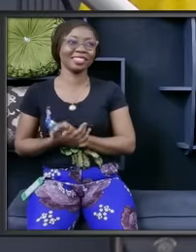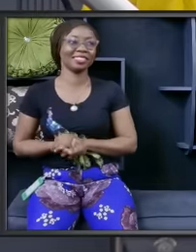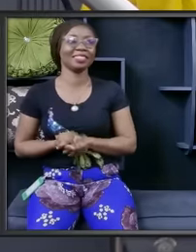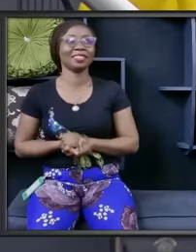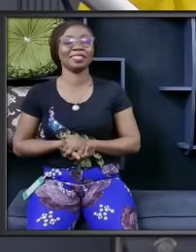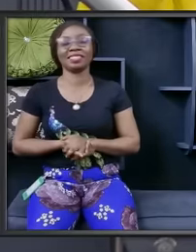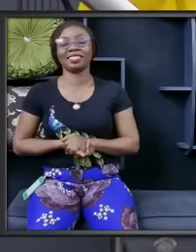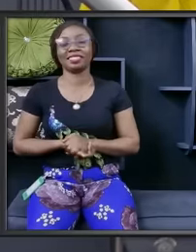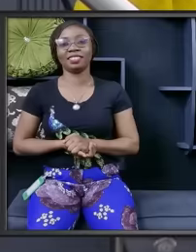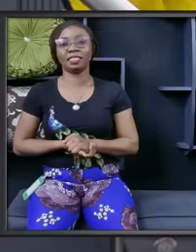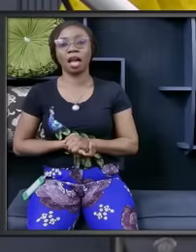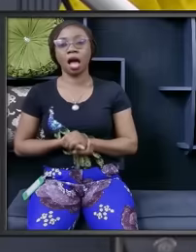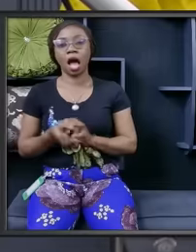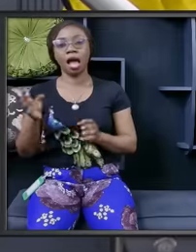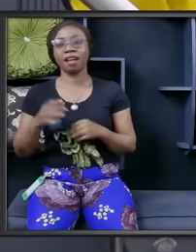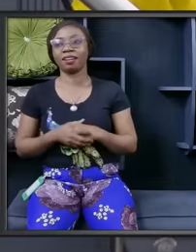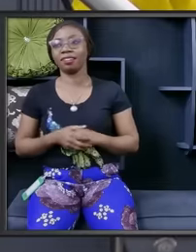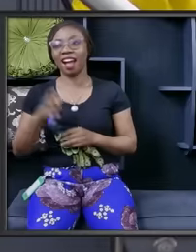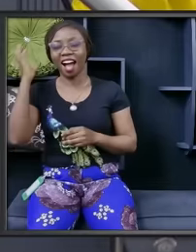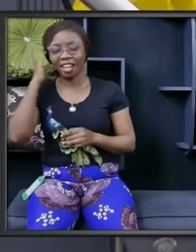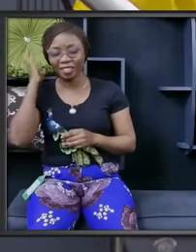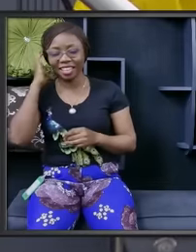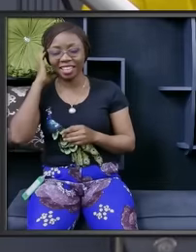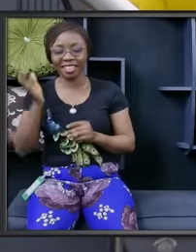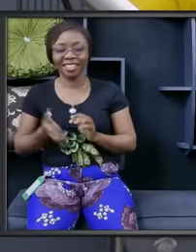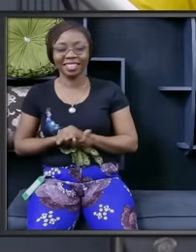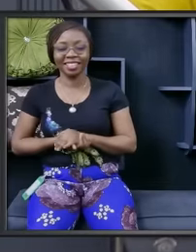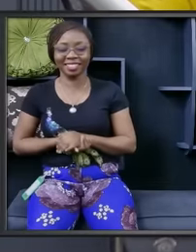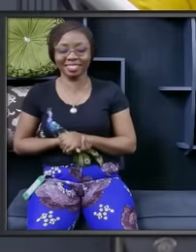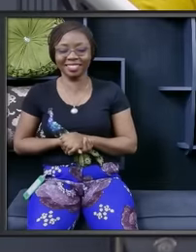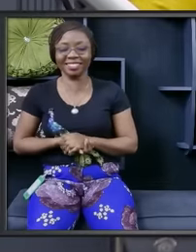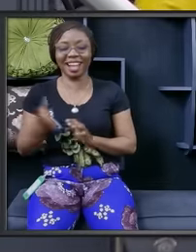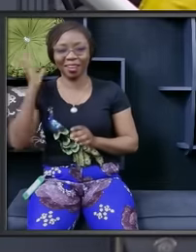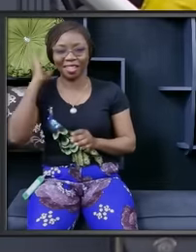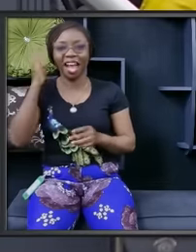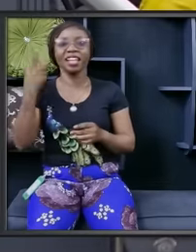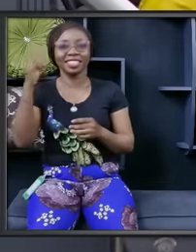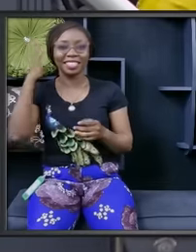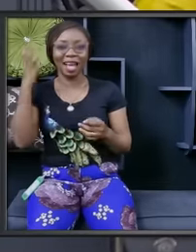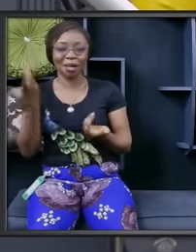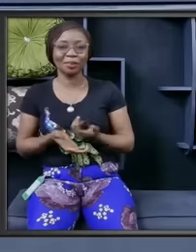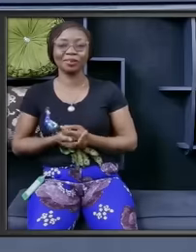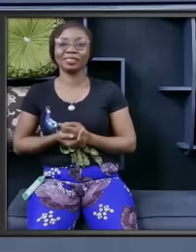I'm I got the yeah. Okay, I said hello. Now the sound. You know.